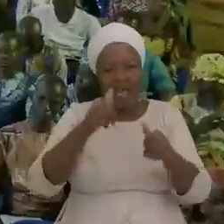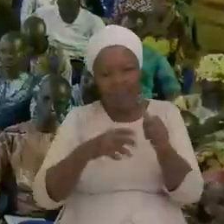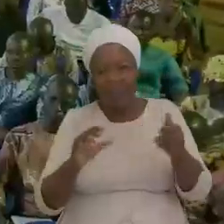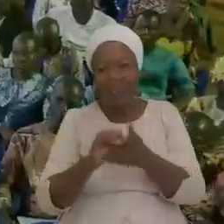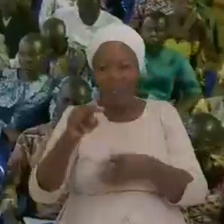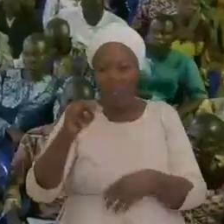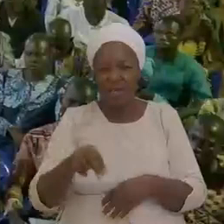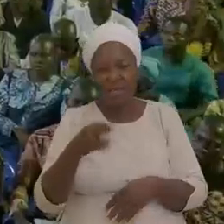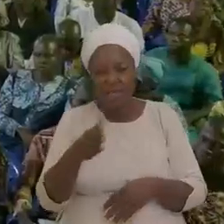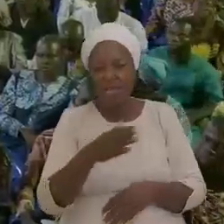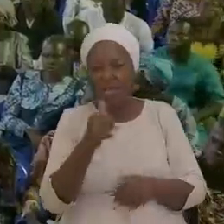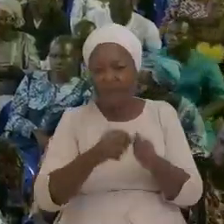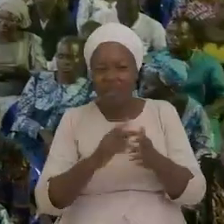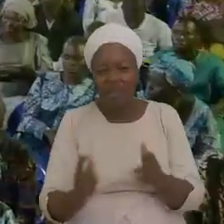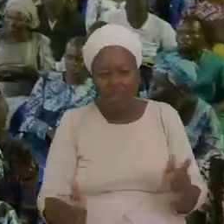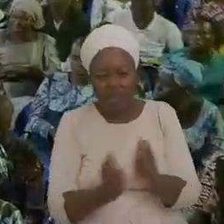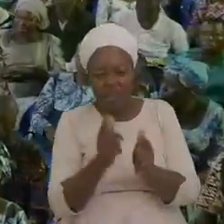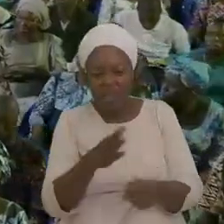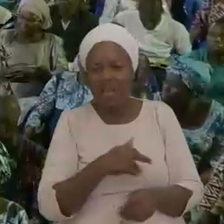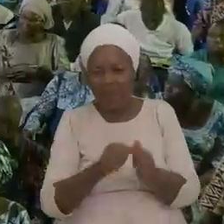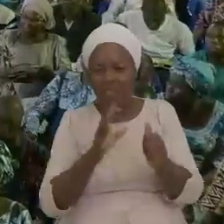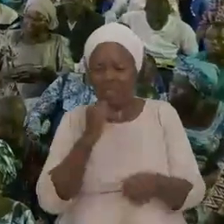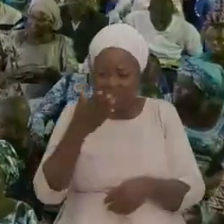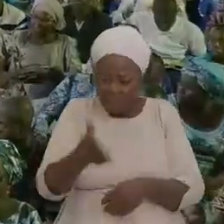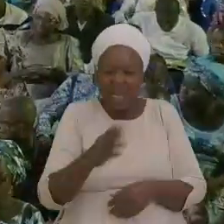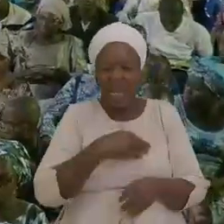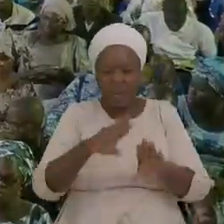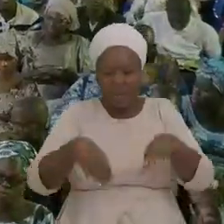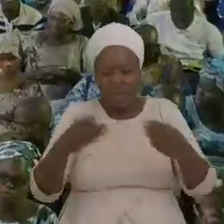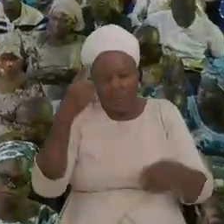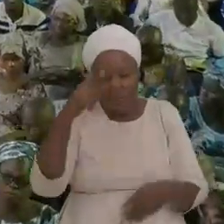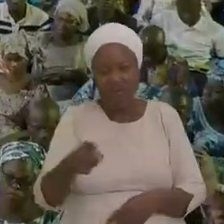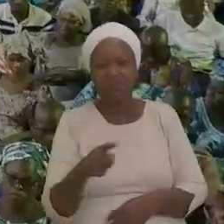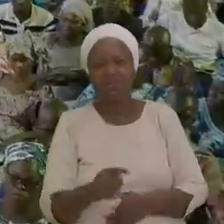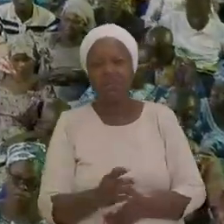there, everything is already provided.